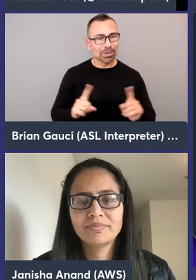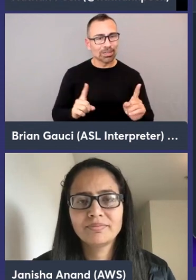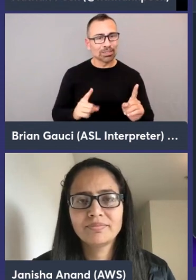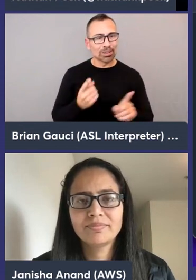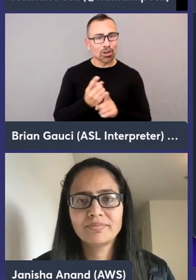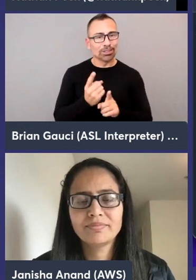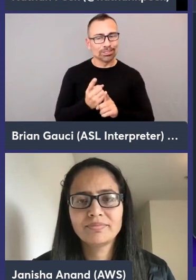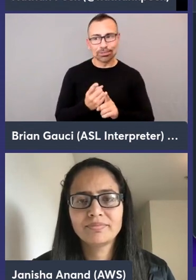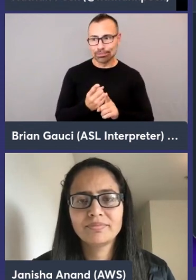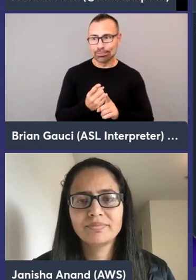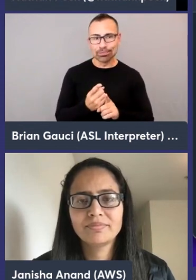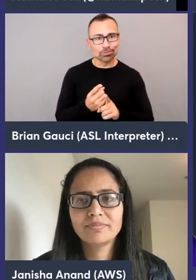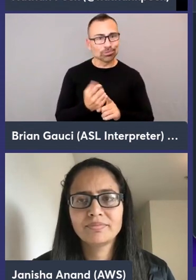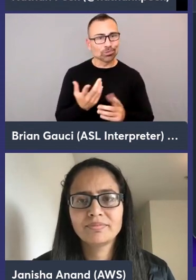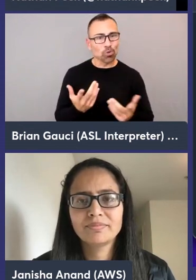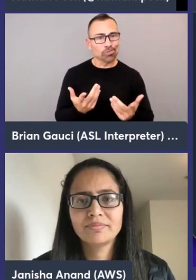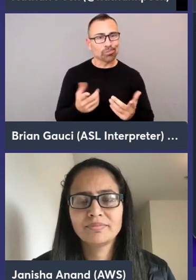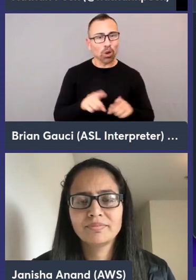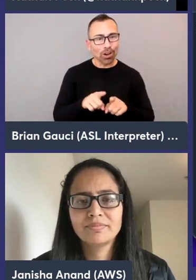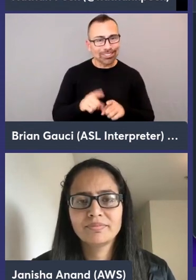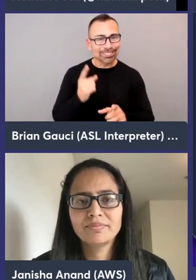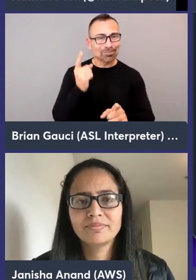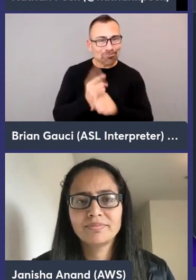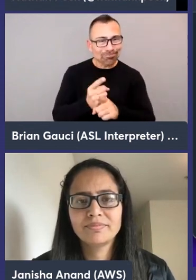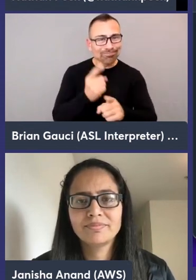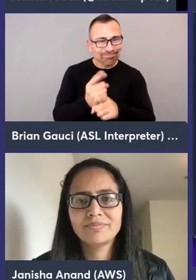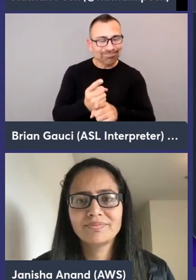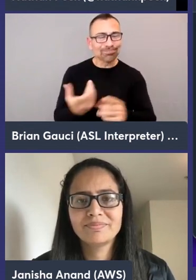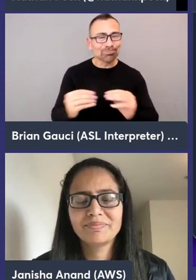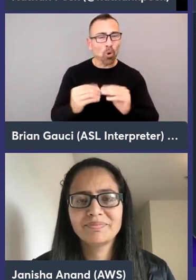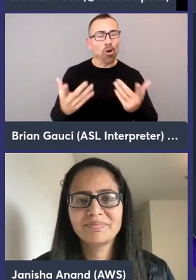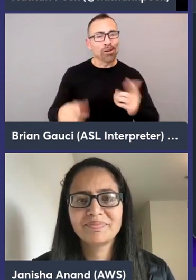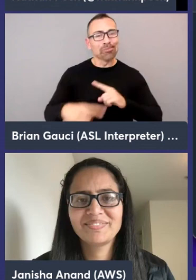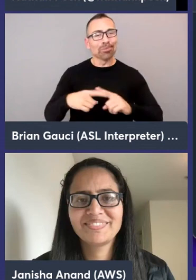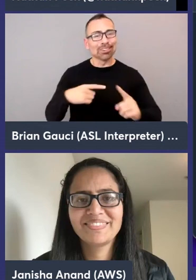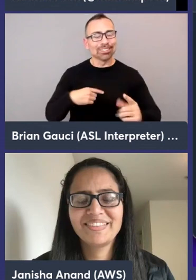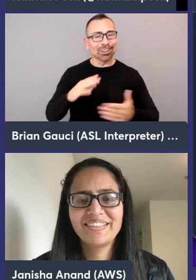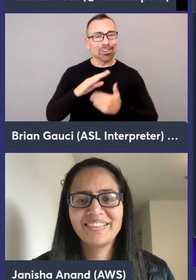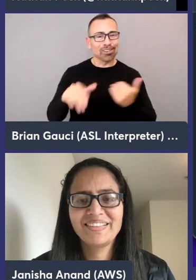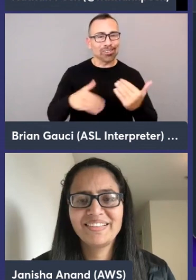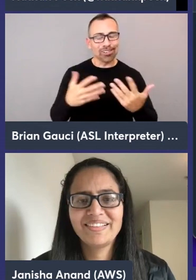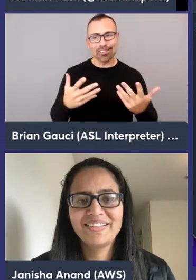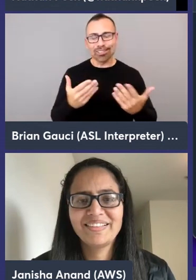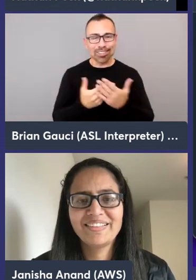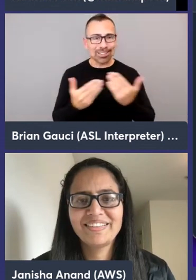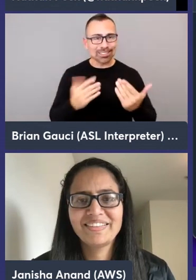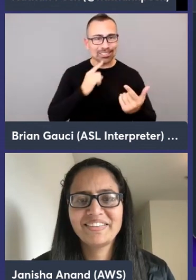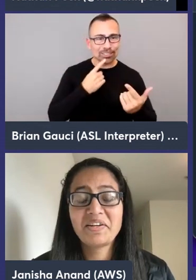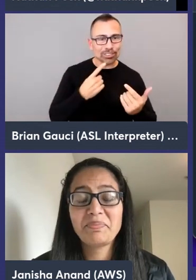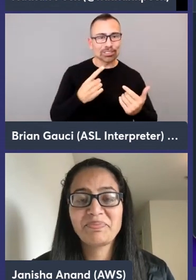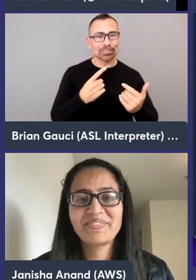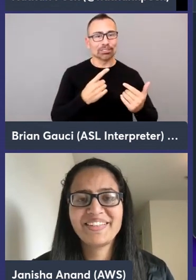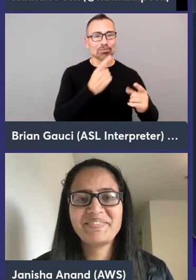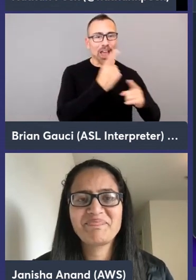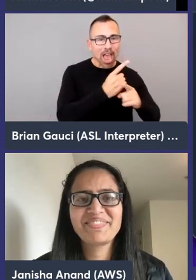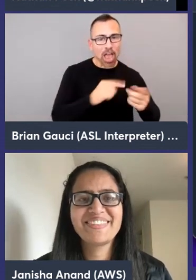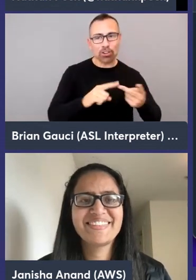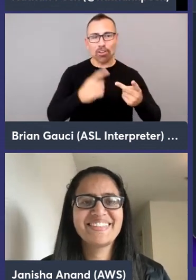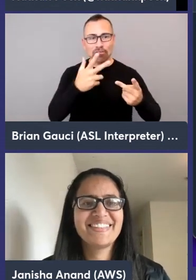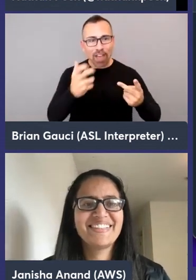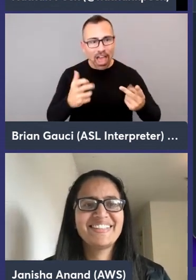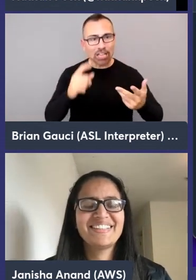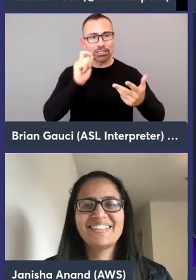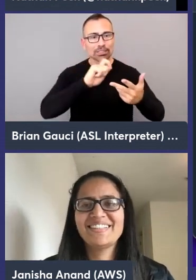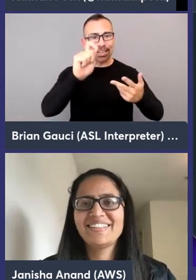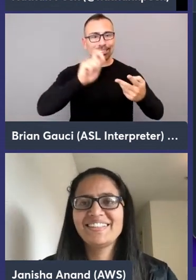more accurate, faster, ticking all the boxes for folks who want to get serious about training machine learning data.